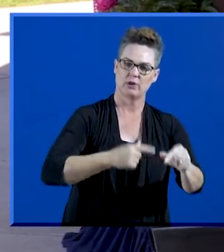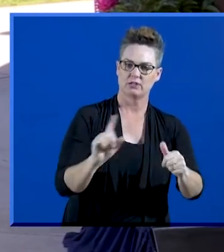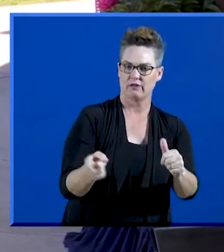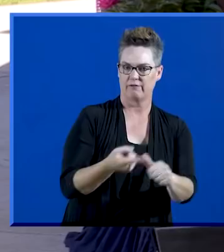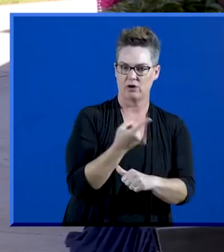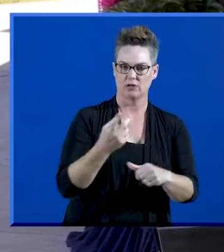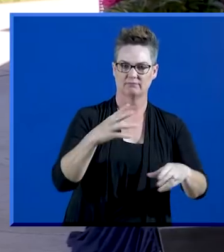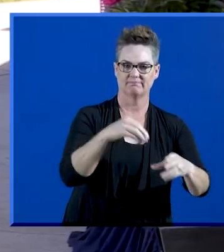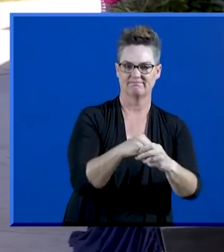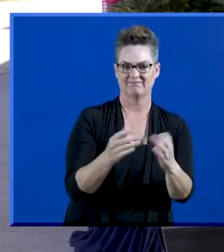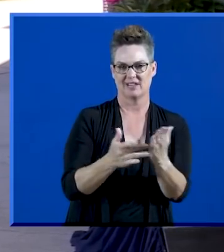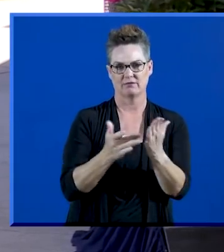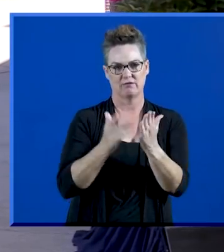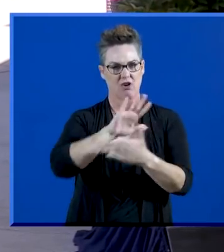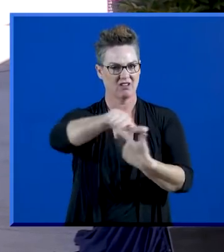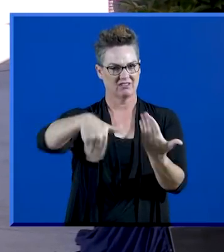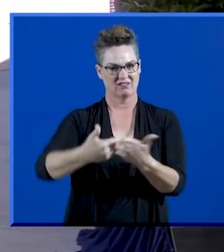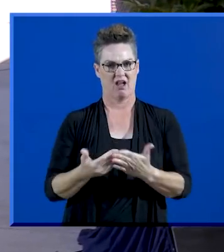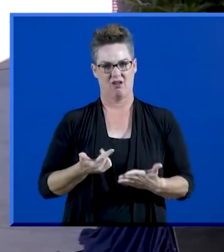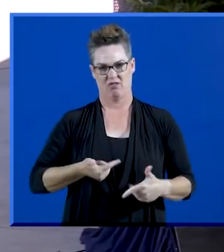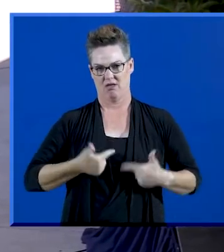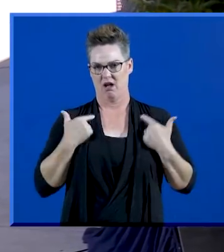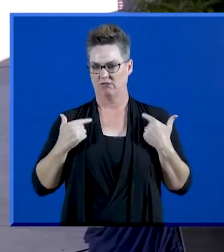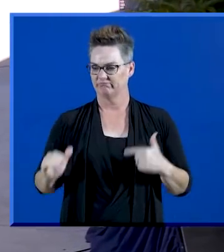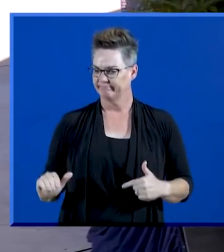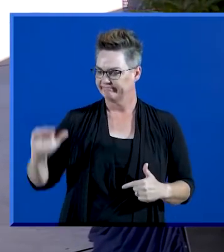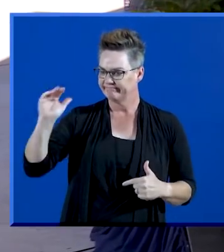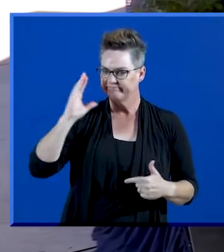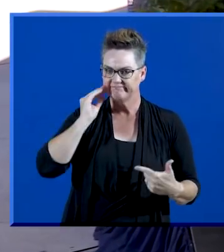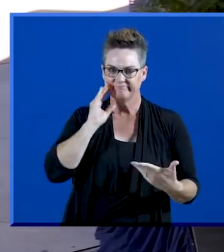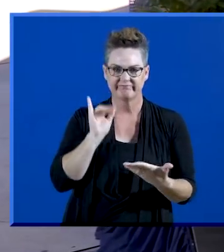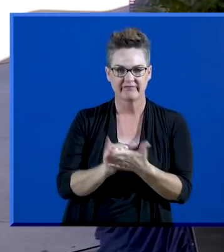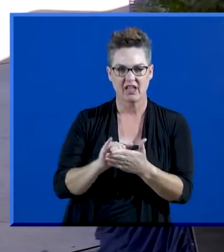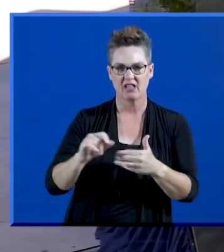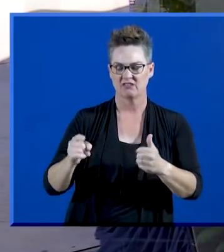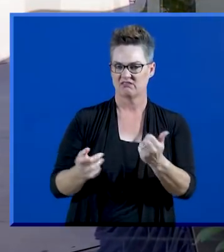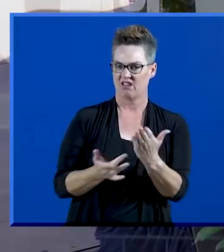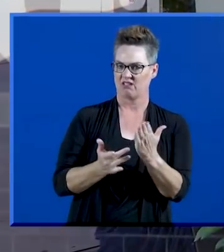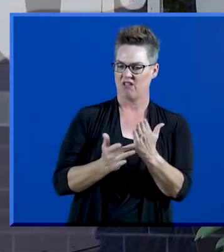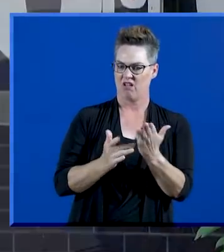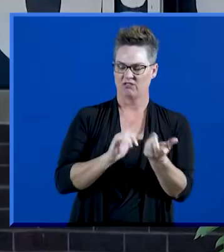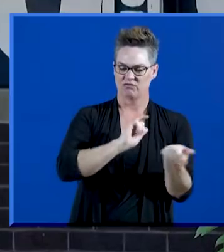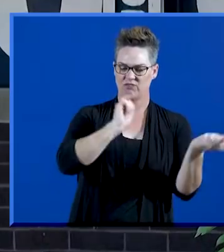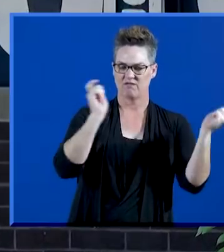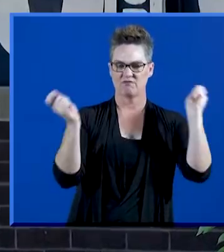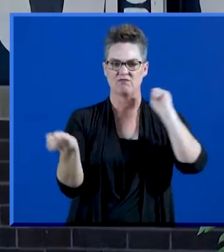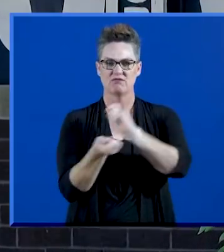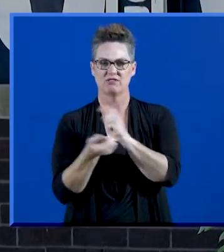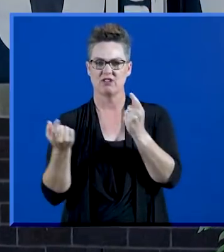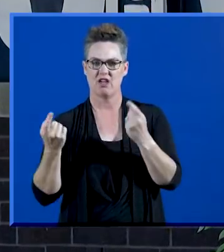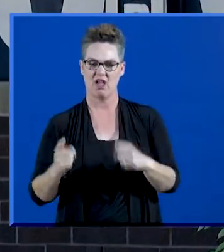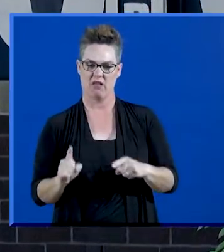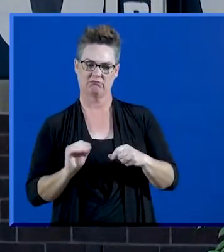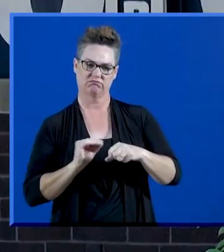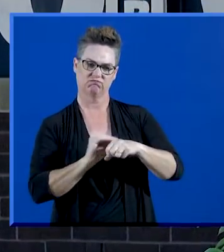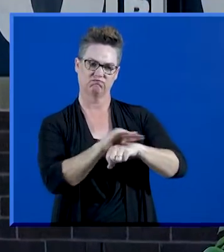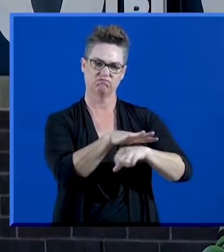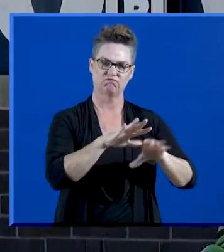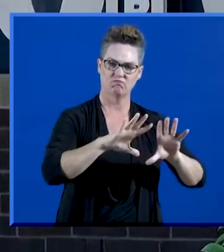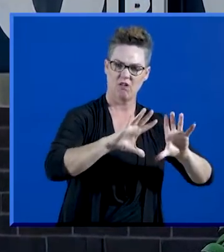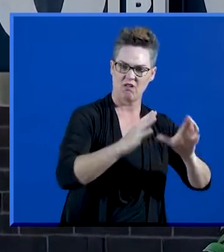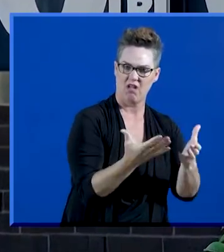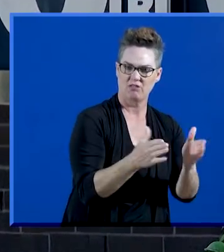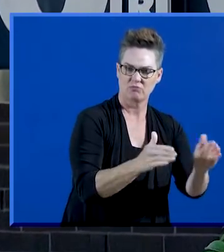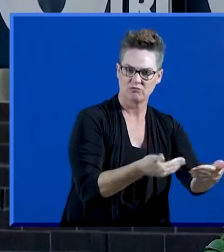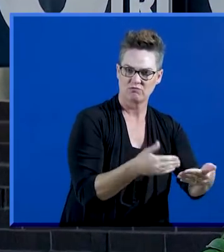first generation to have grown up immersed in technology for our entire lives. This technological revolution that we have grown up in has inevitably